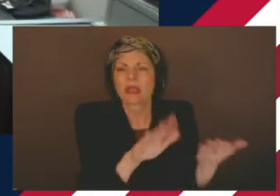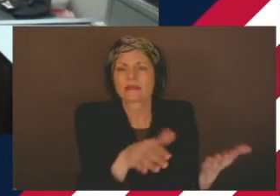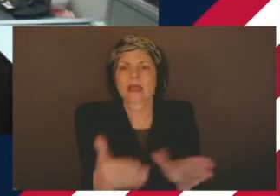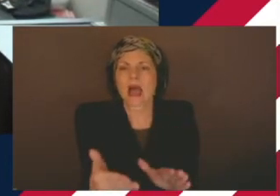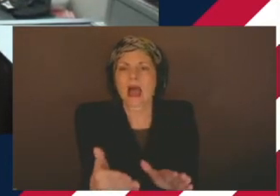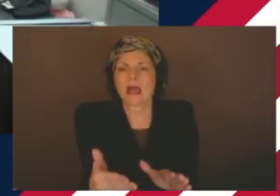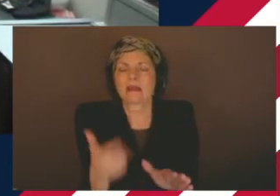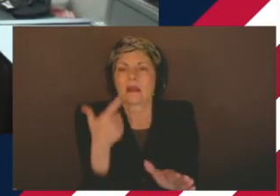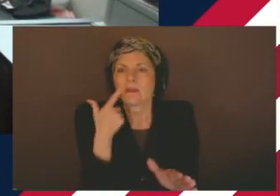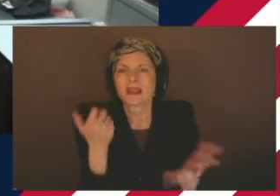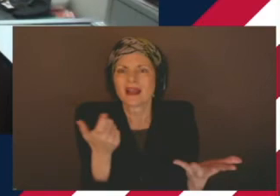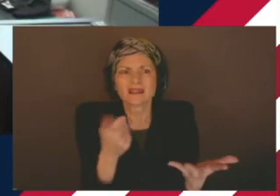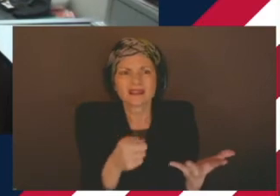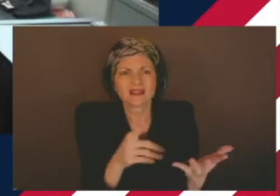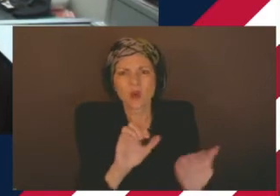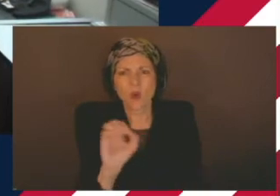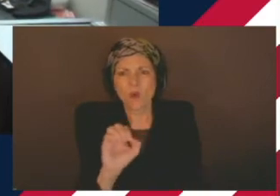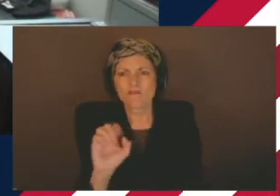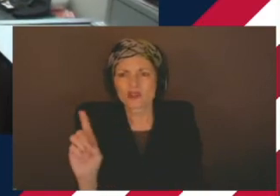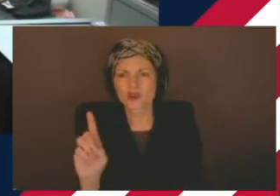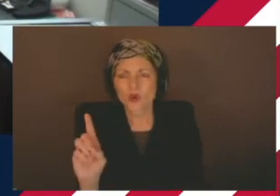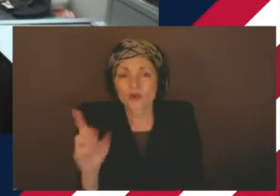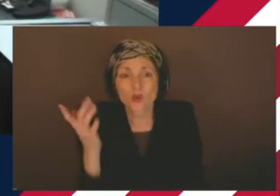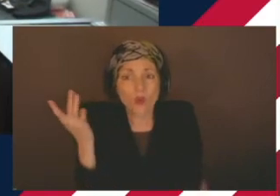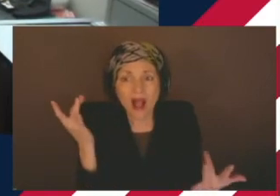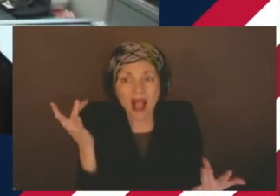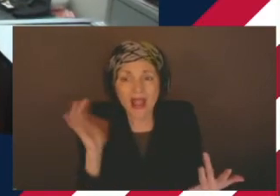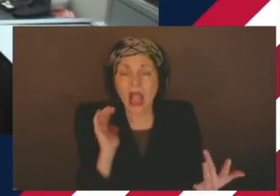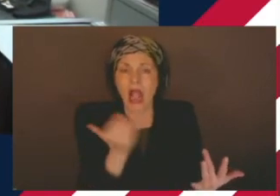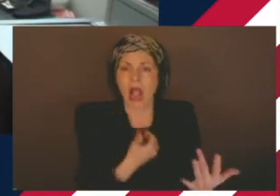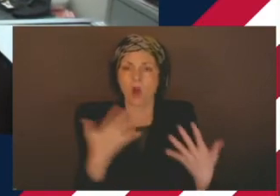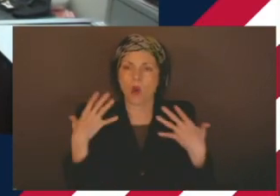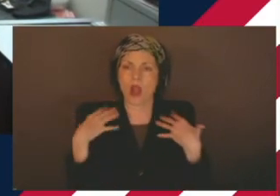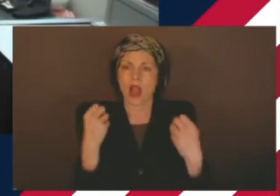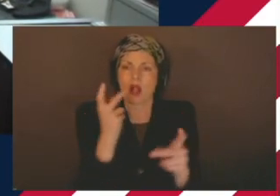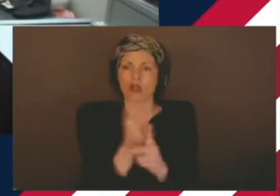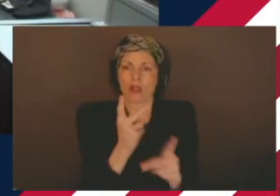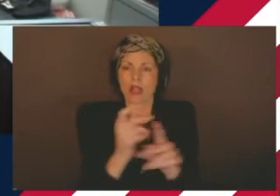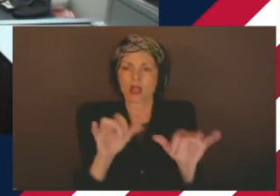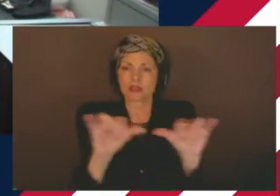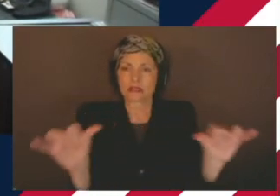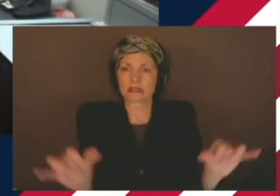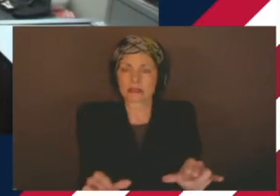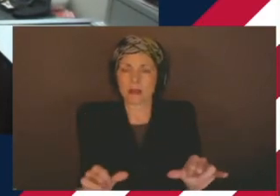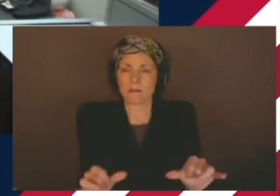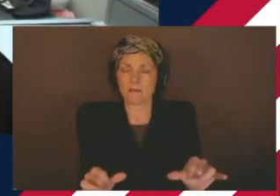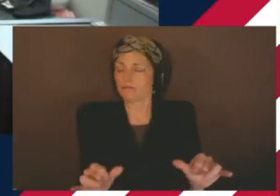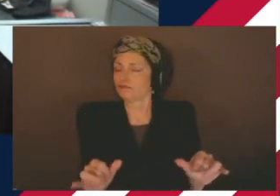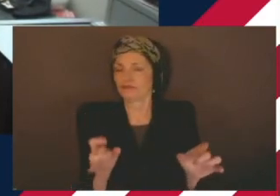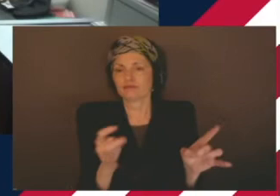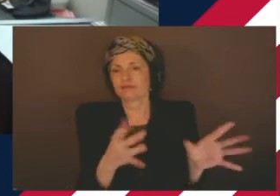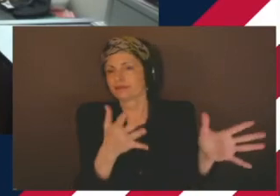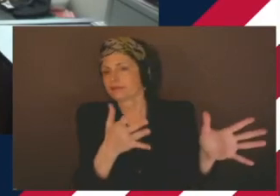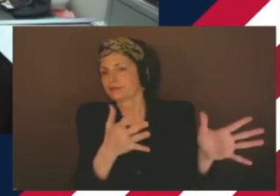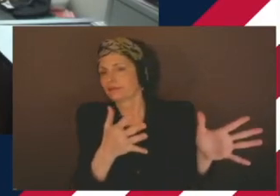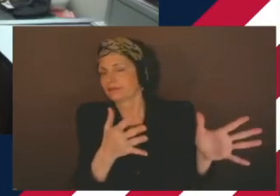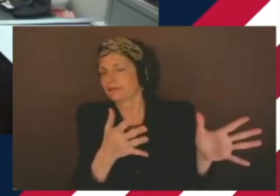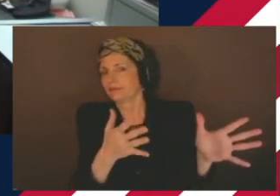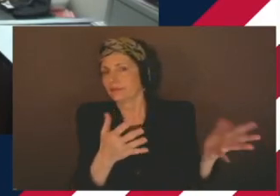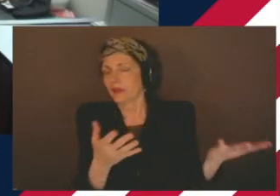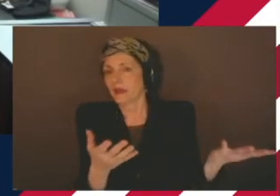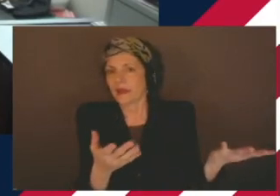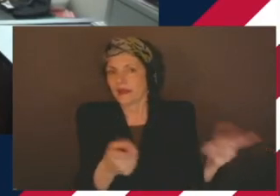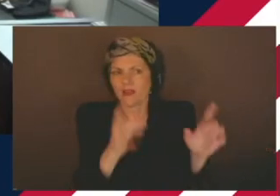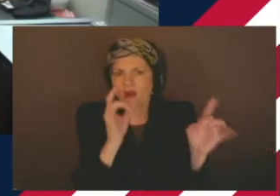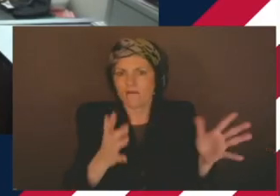because our healthcare system failed them. I did survive, and I'm here to tell you that if we are to restore the soul